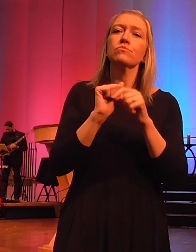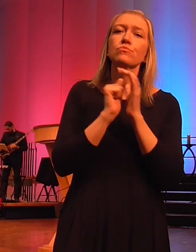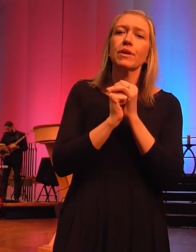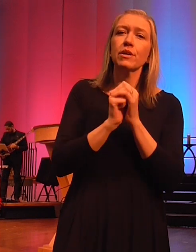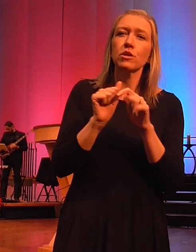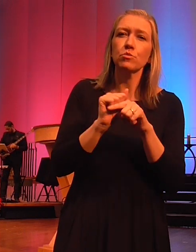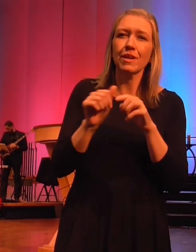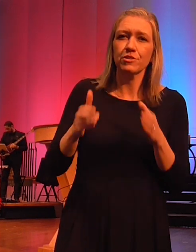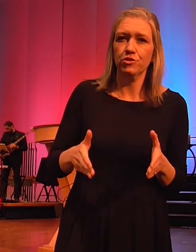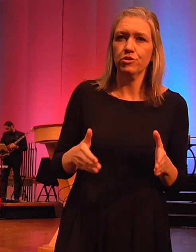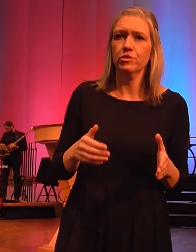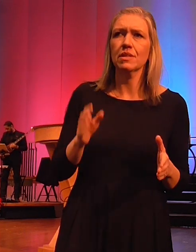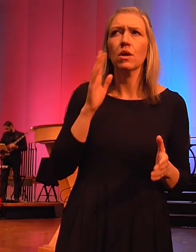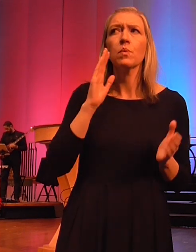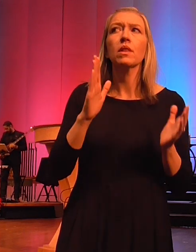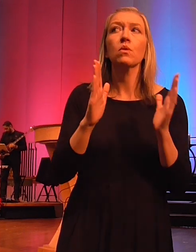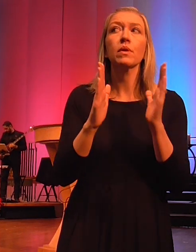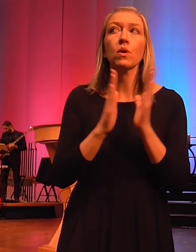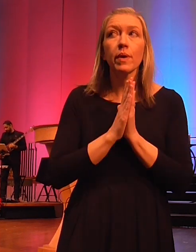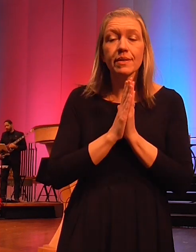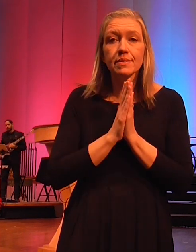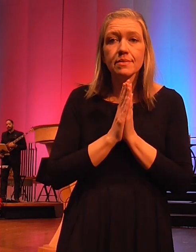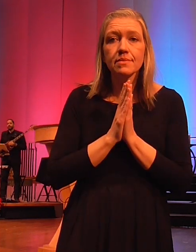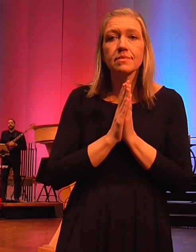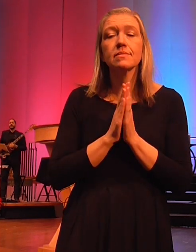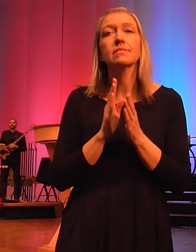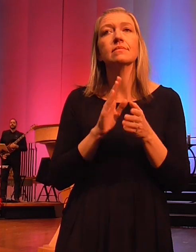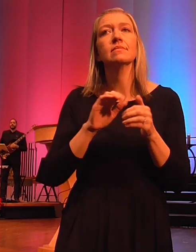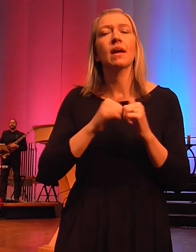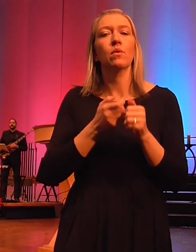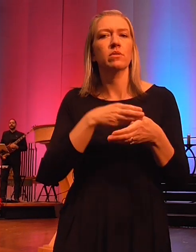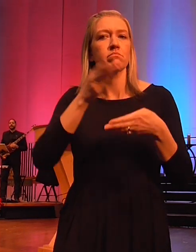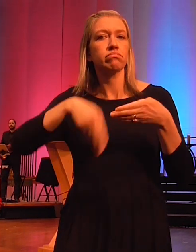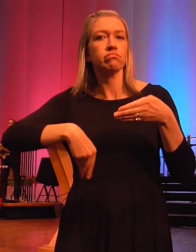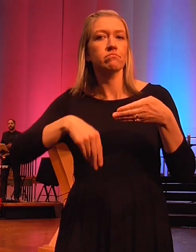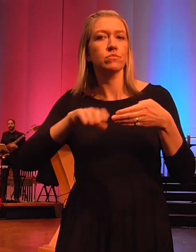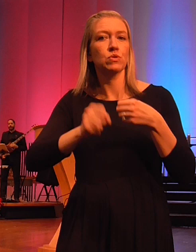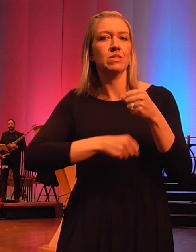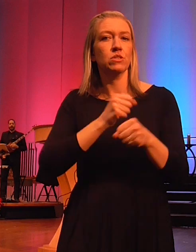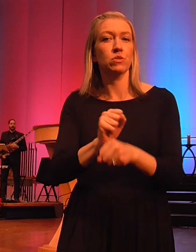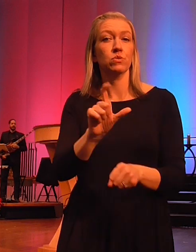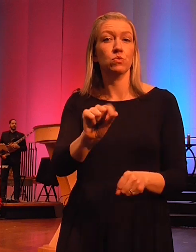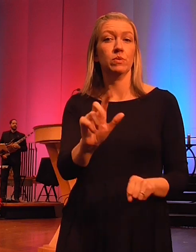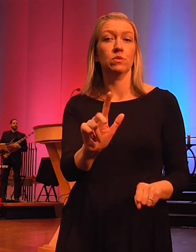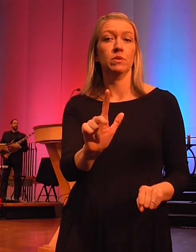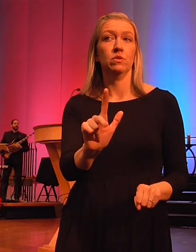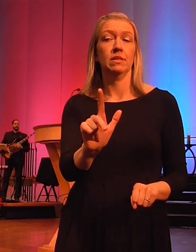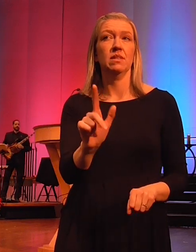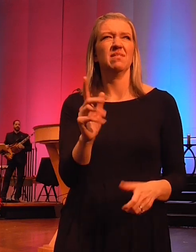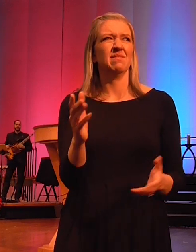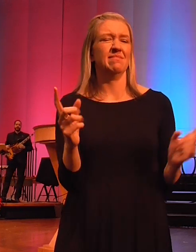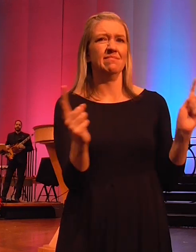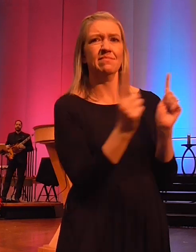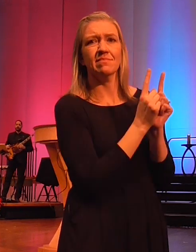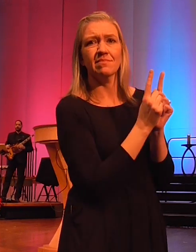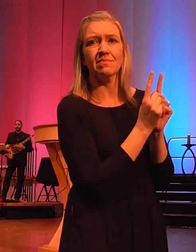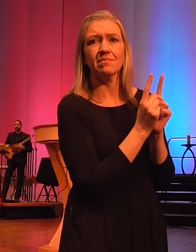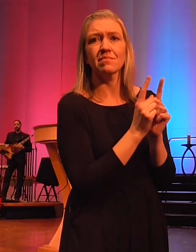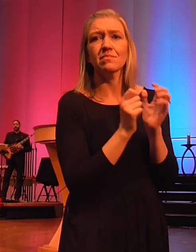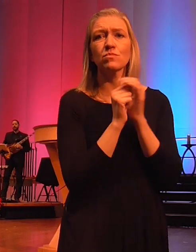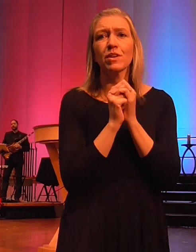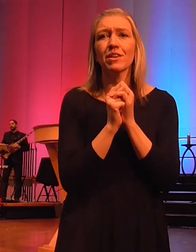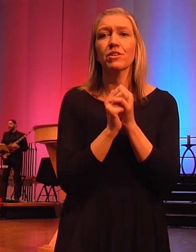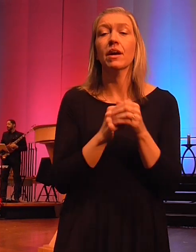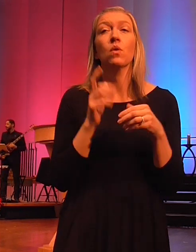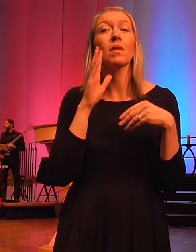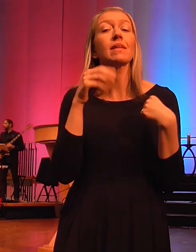I'm going to request today, as a way of completing your 2023, to get a prayer from one of these folks, and I'm even going to give you the prayer request if you want to